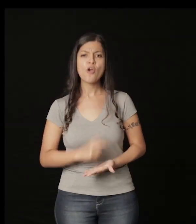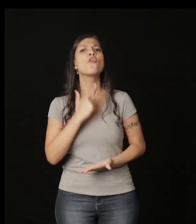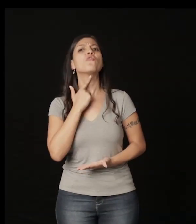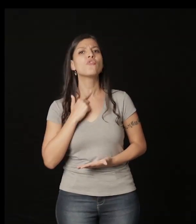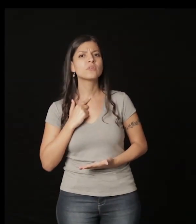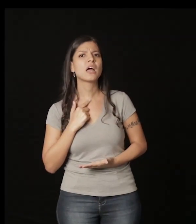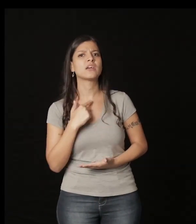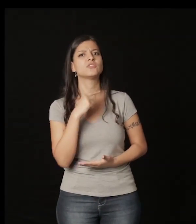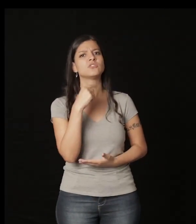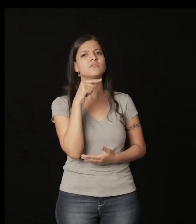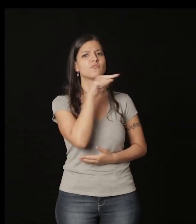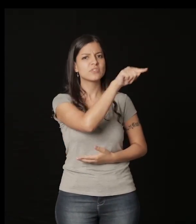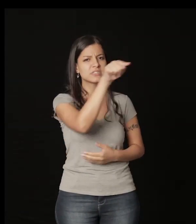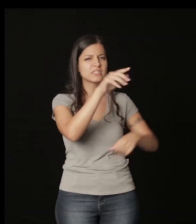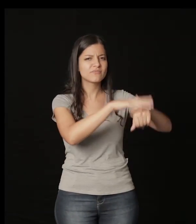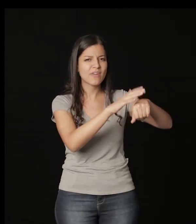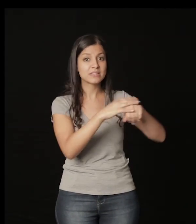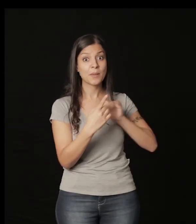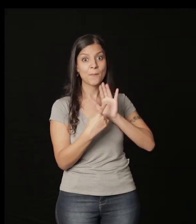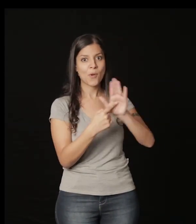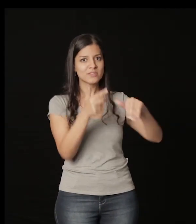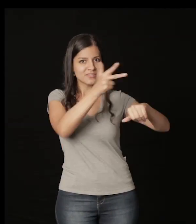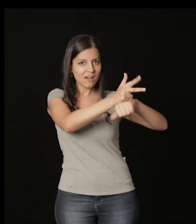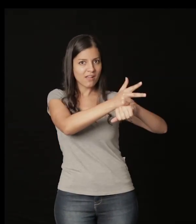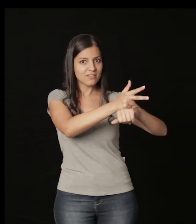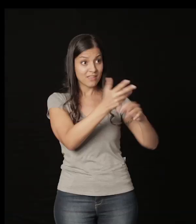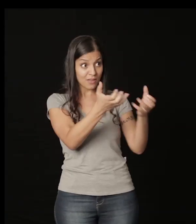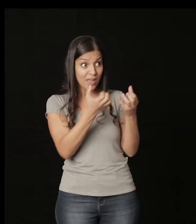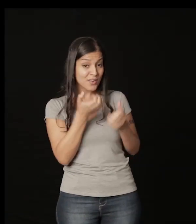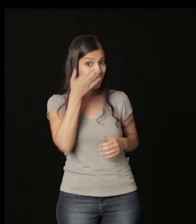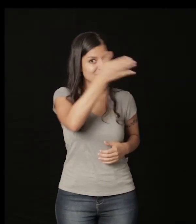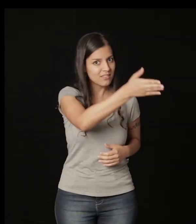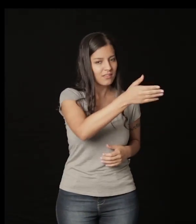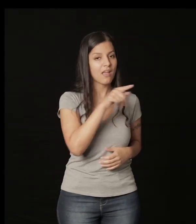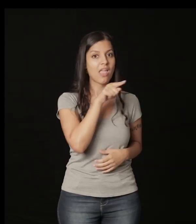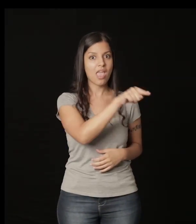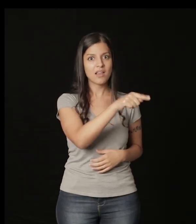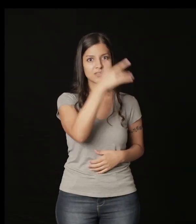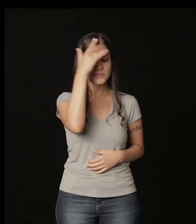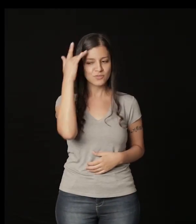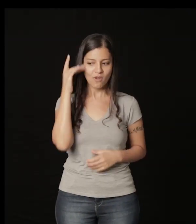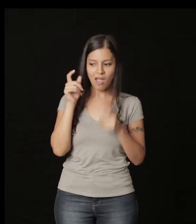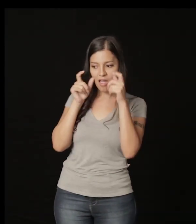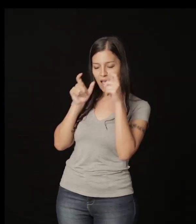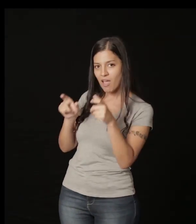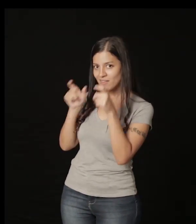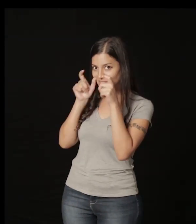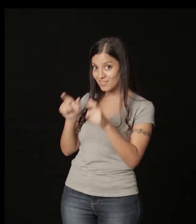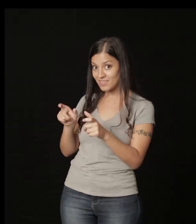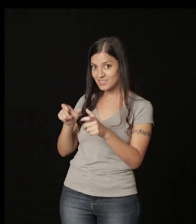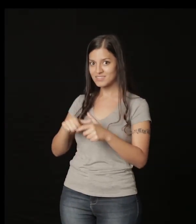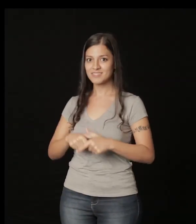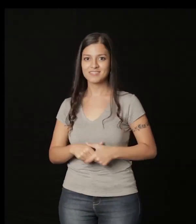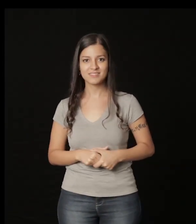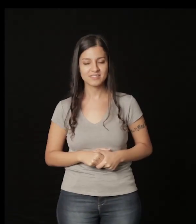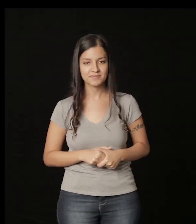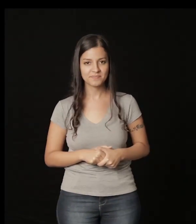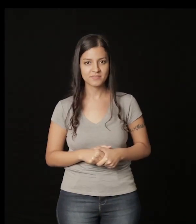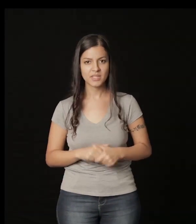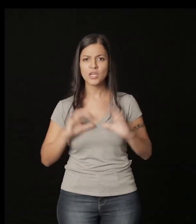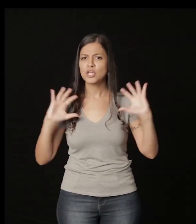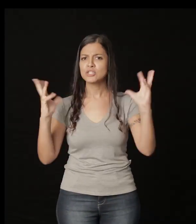and showcase what you do, that's very appealing. And I think for all